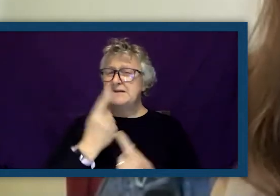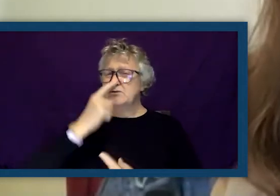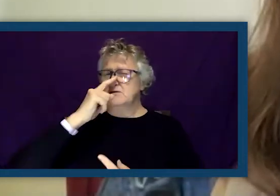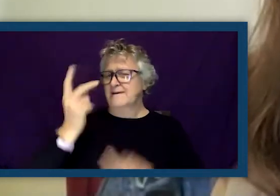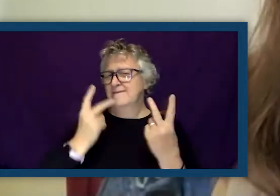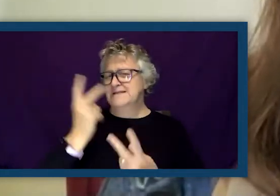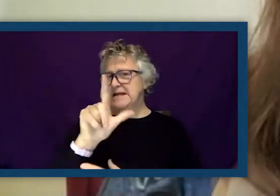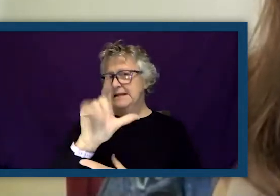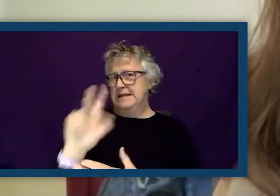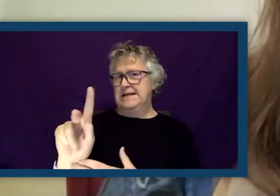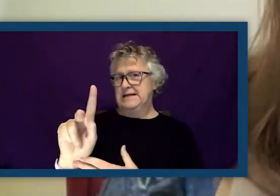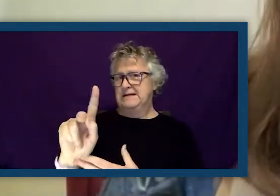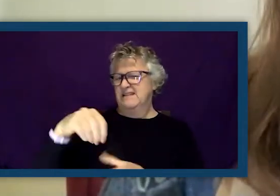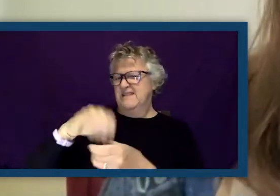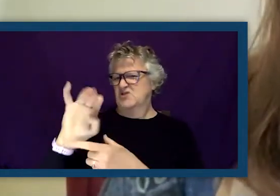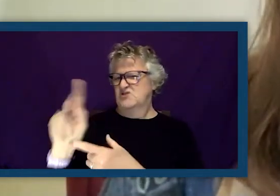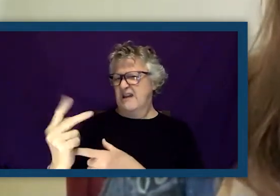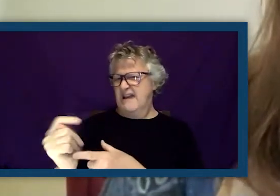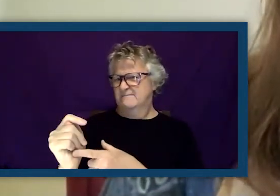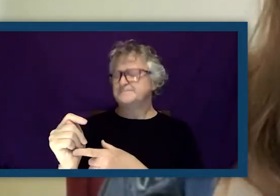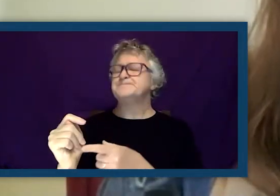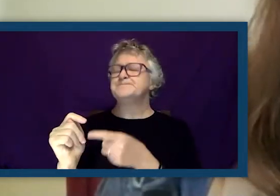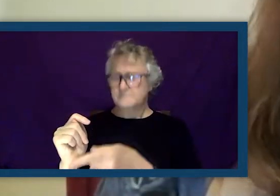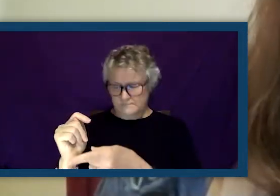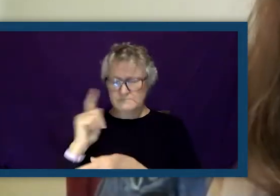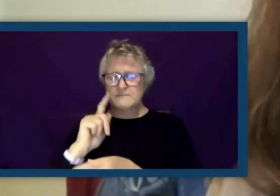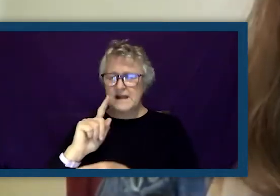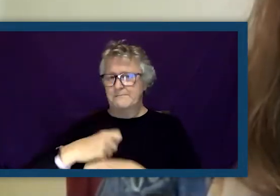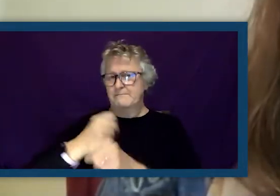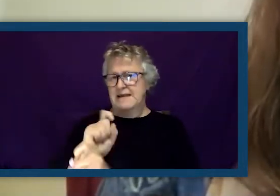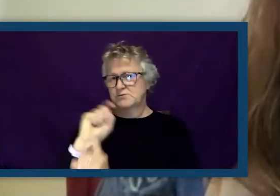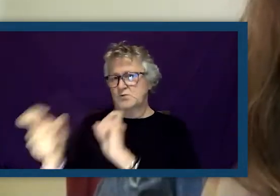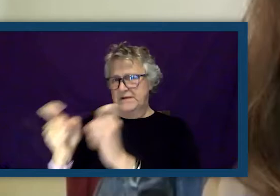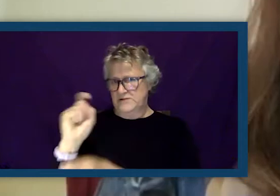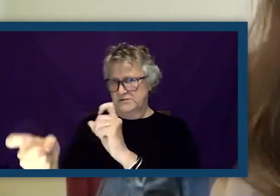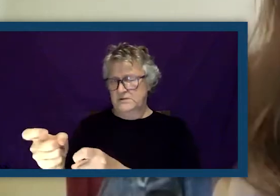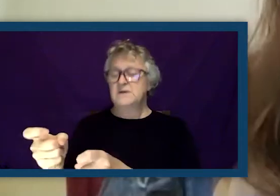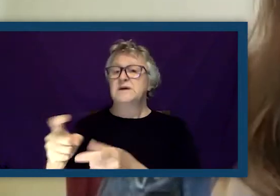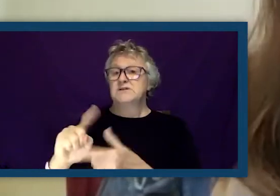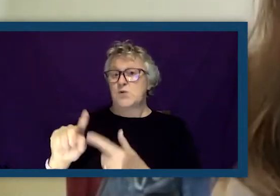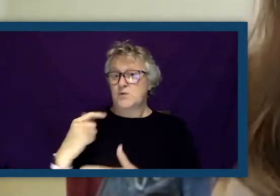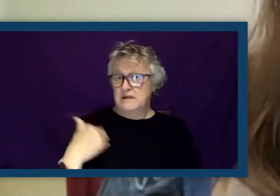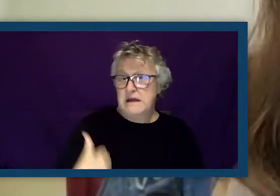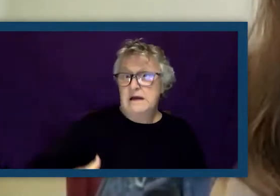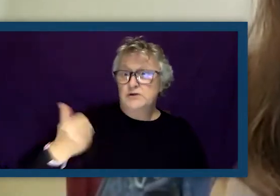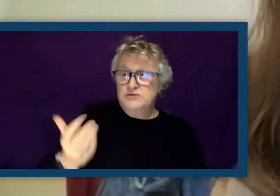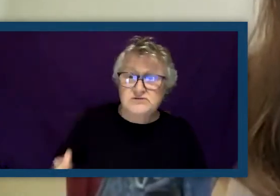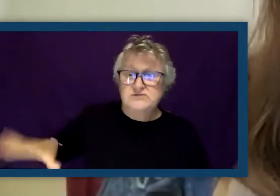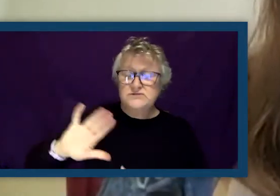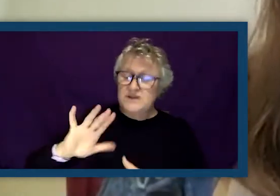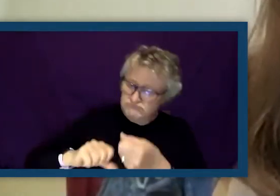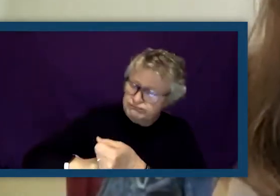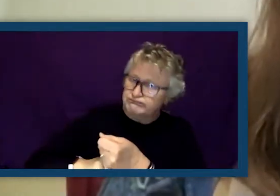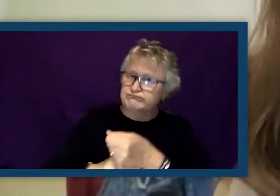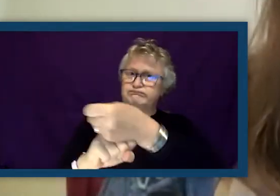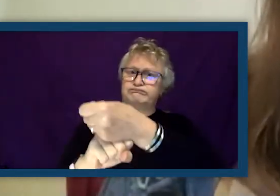our leadership in the party so that our young voices are heard and so they may join in this important work to be sure